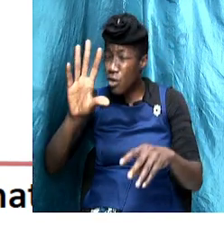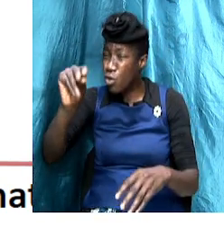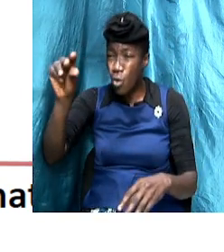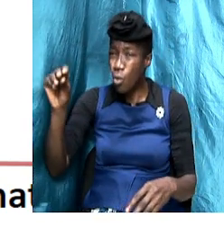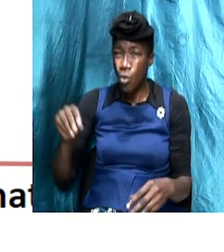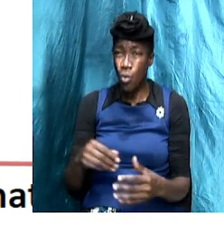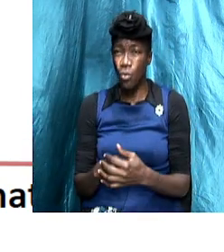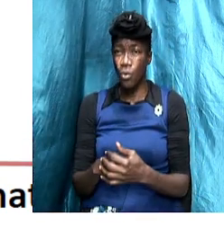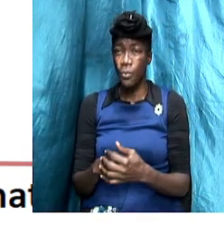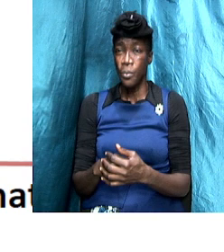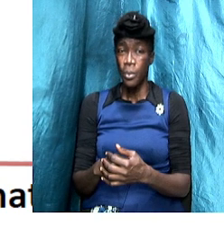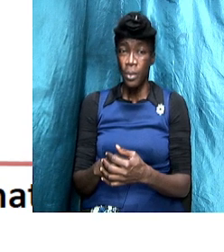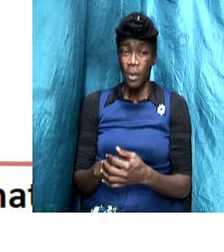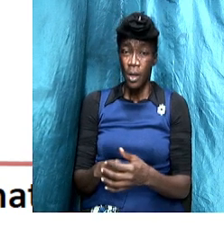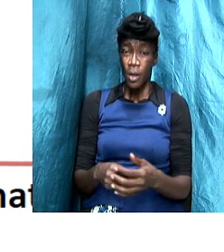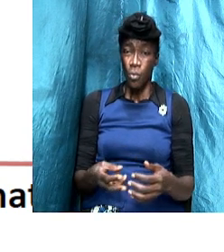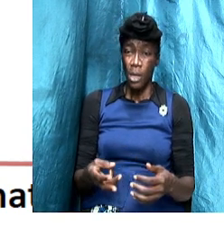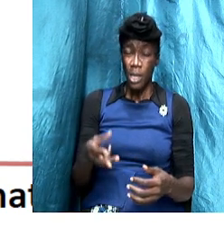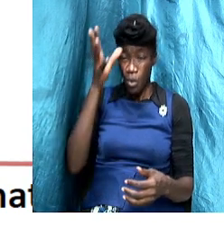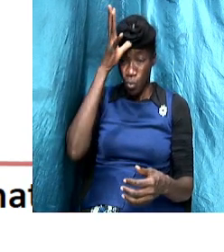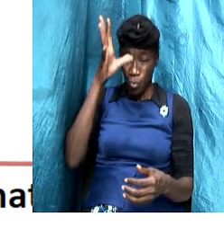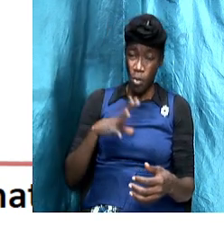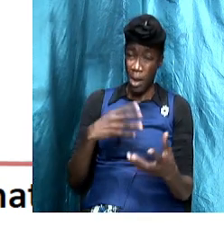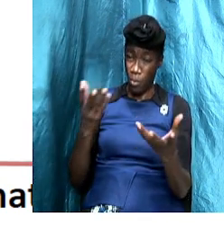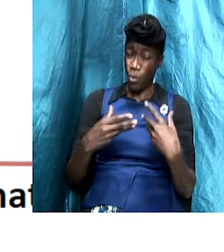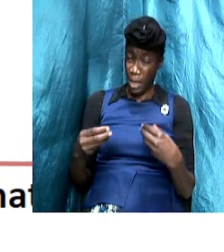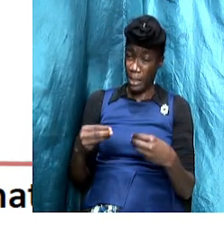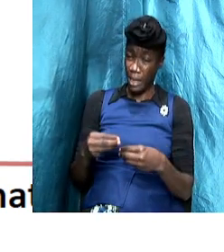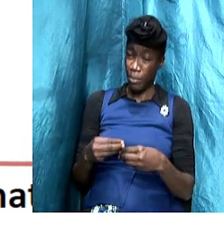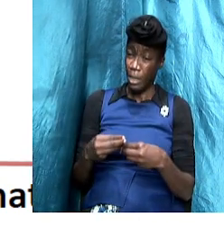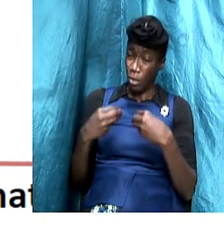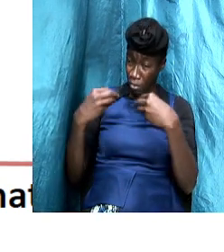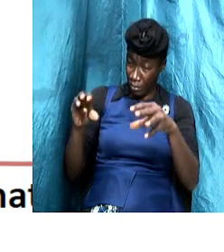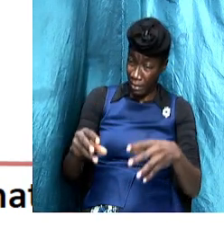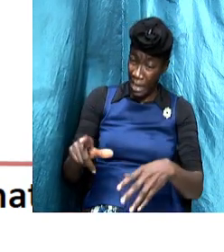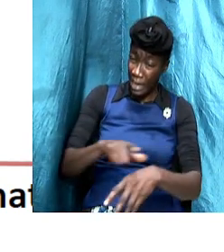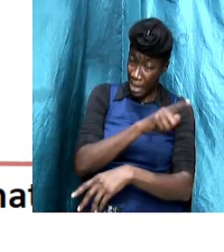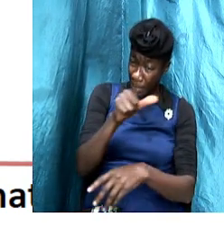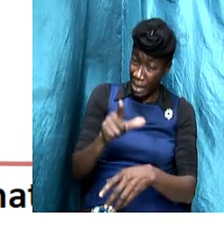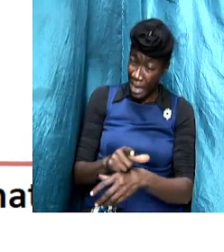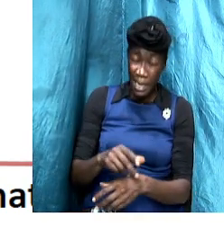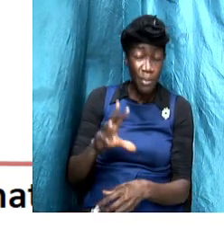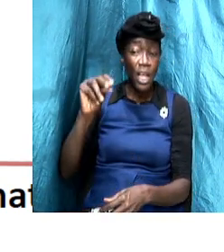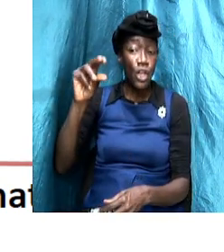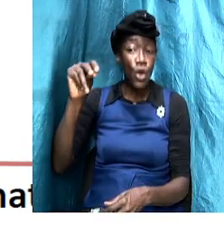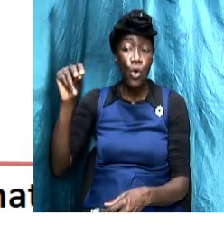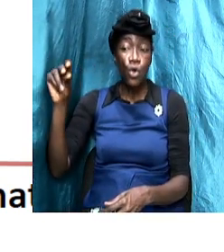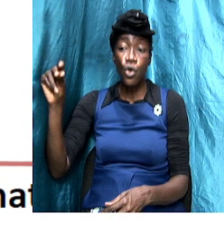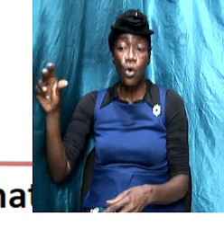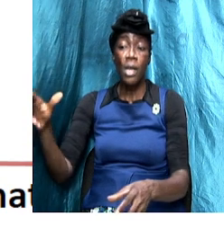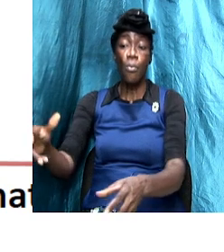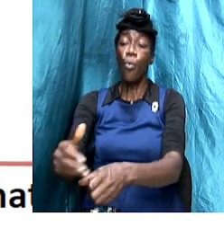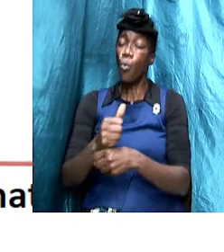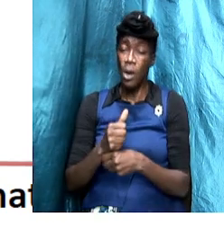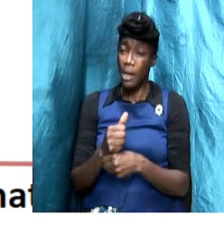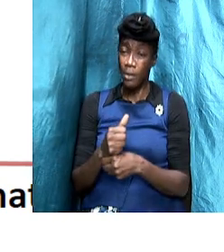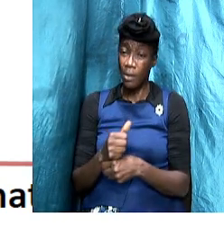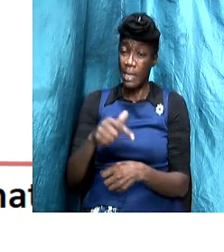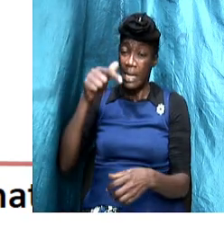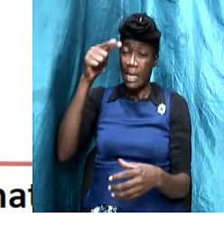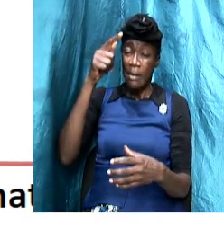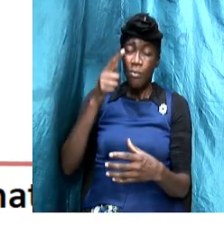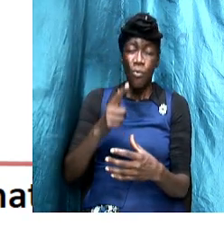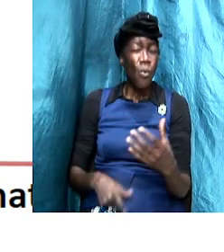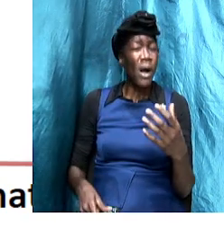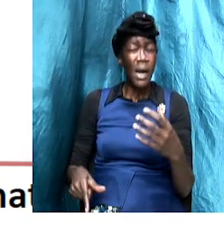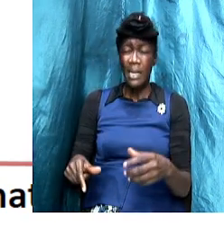Jezebel wanted him to sell him land. He didn't say, not going to sell it. This was a family thing and he was hold on to it. This is what the